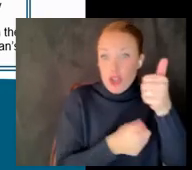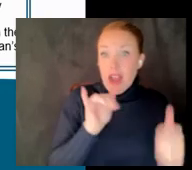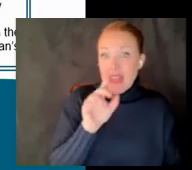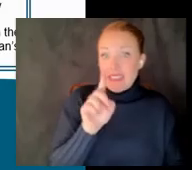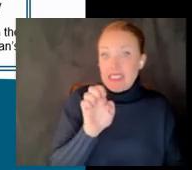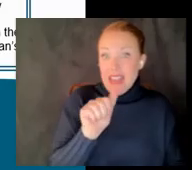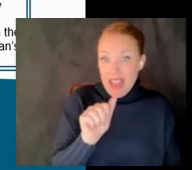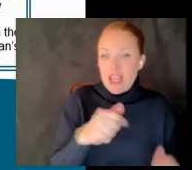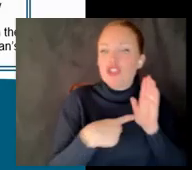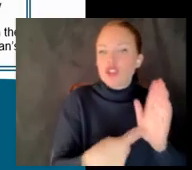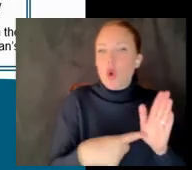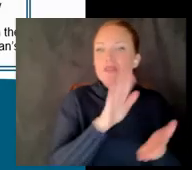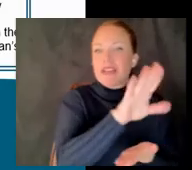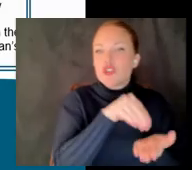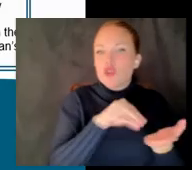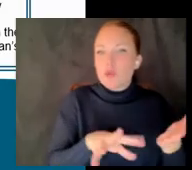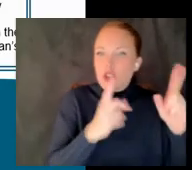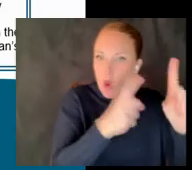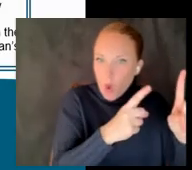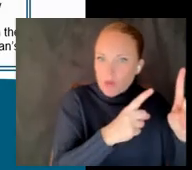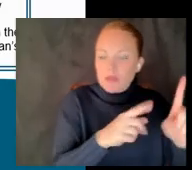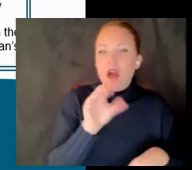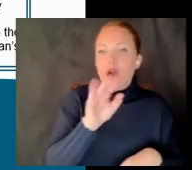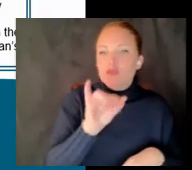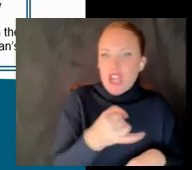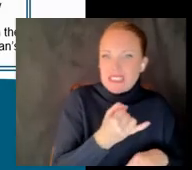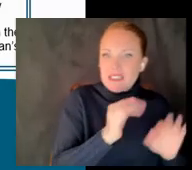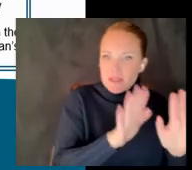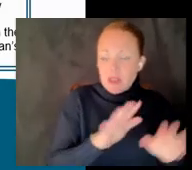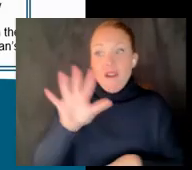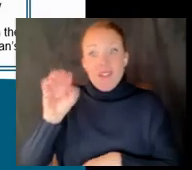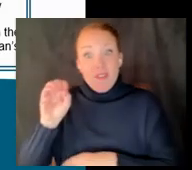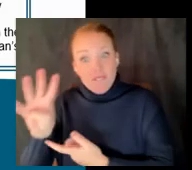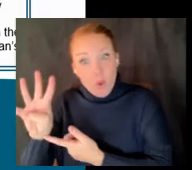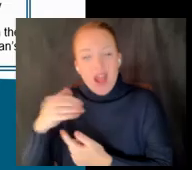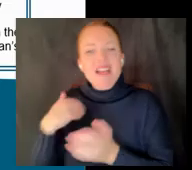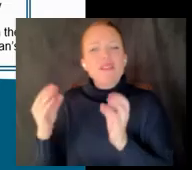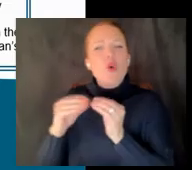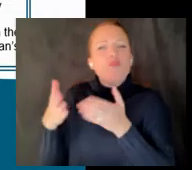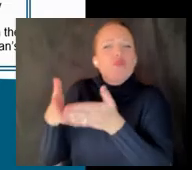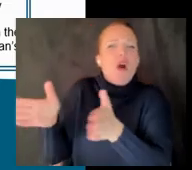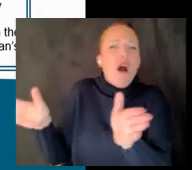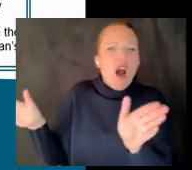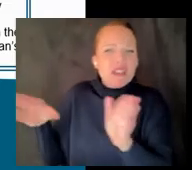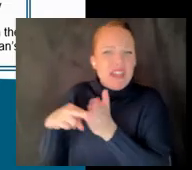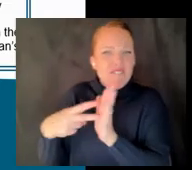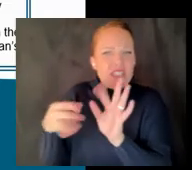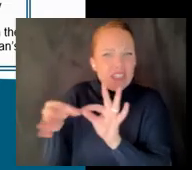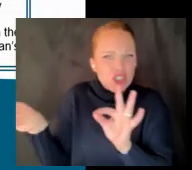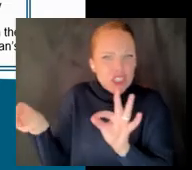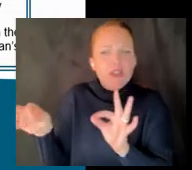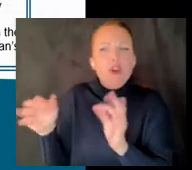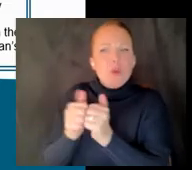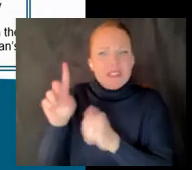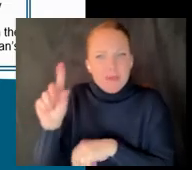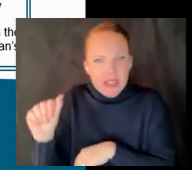the student's goals and objectives, whereas on the other hand, Section 504 has a broader definition of a disability focused on